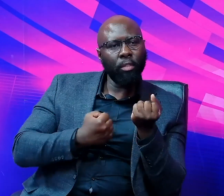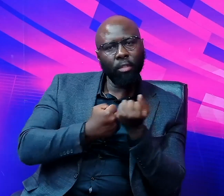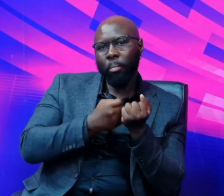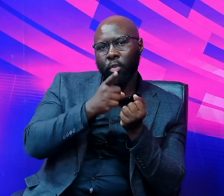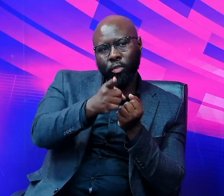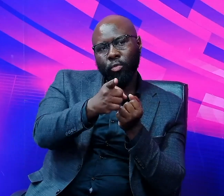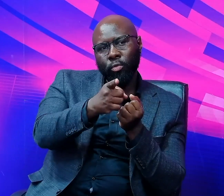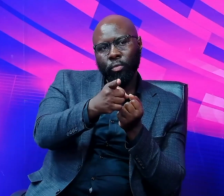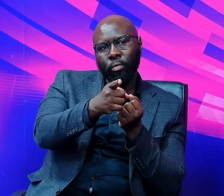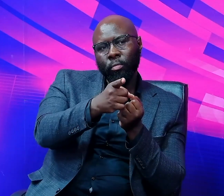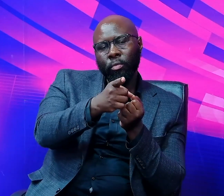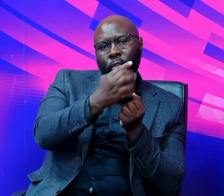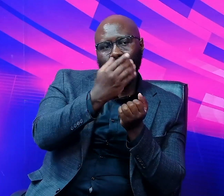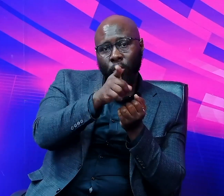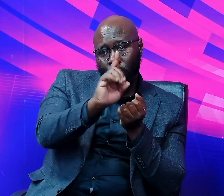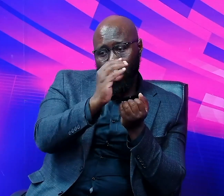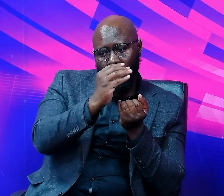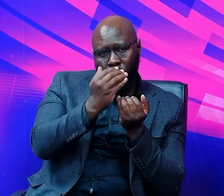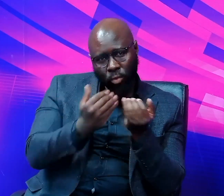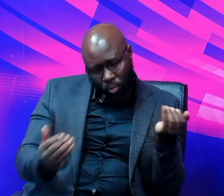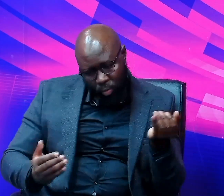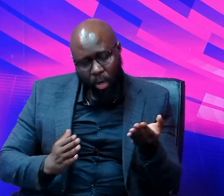is that the law supports you.